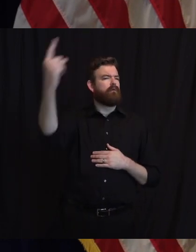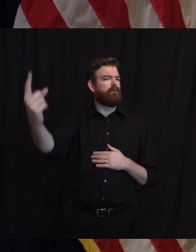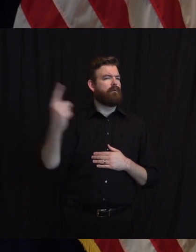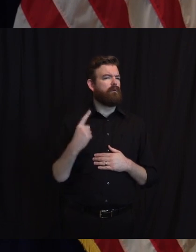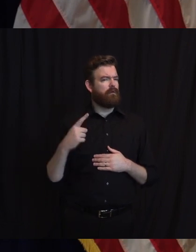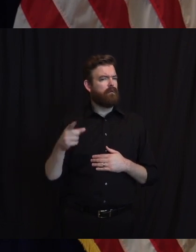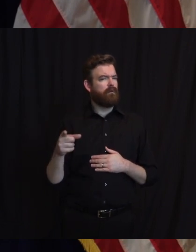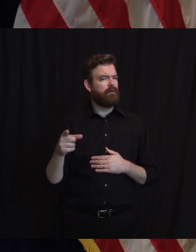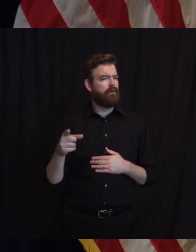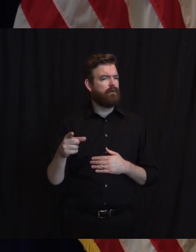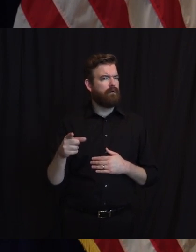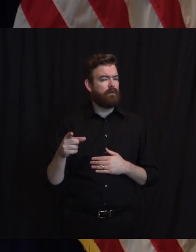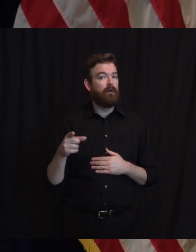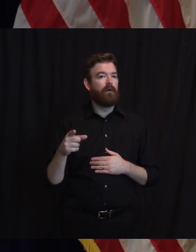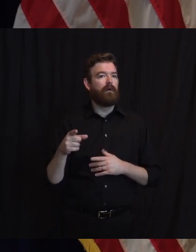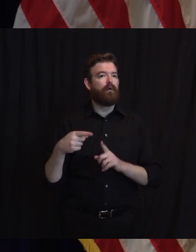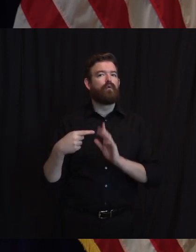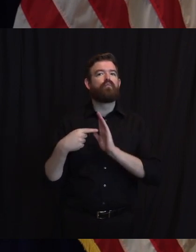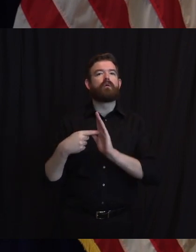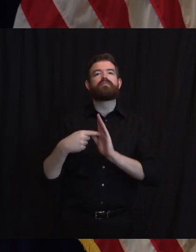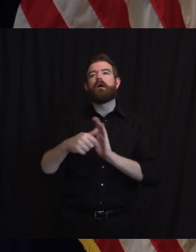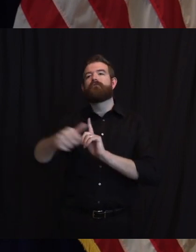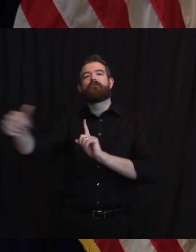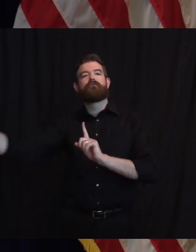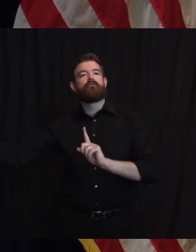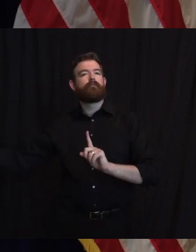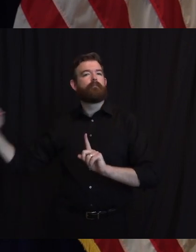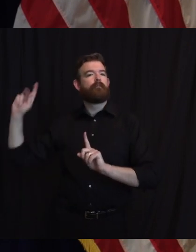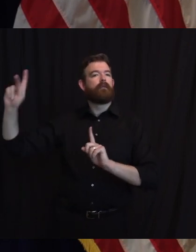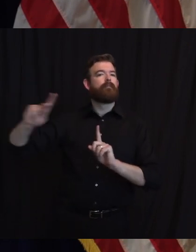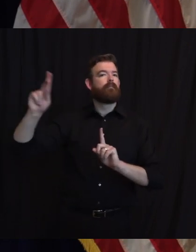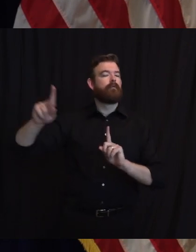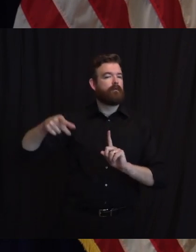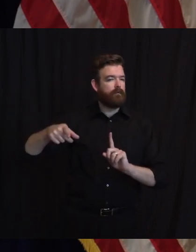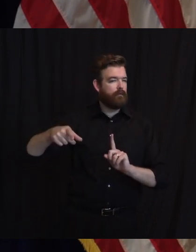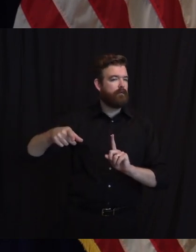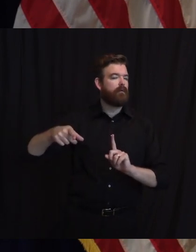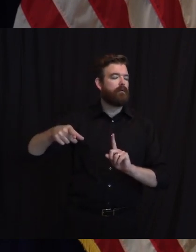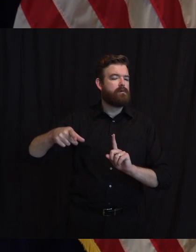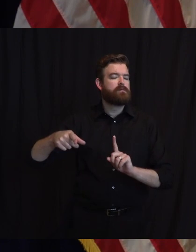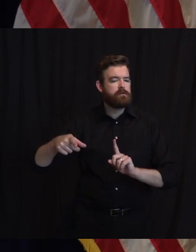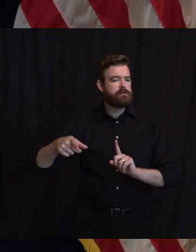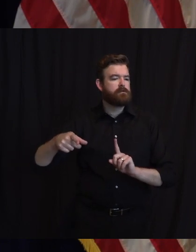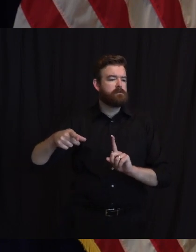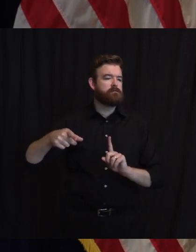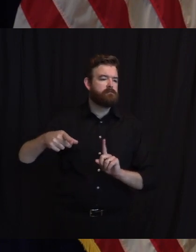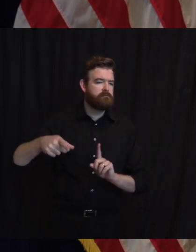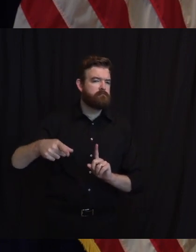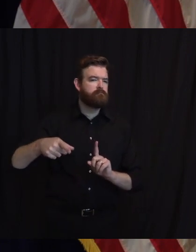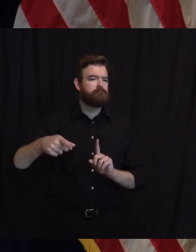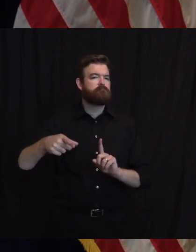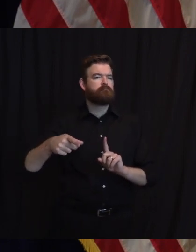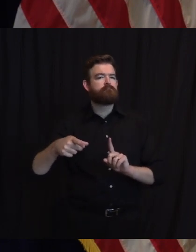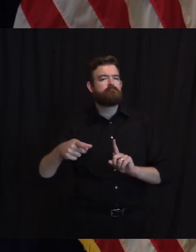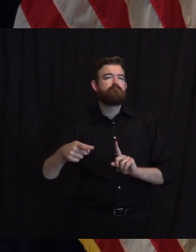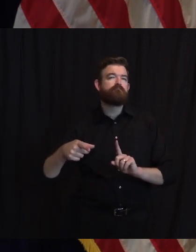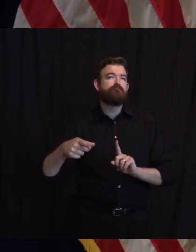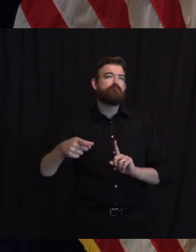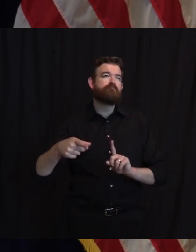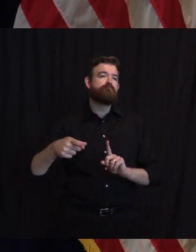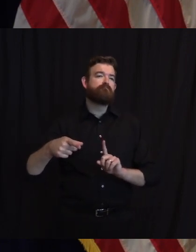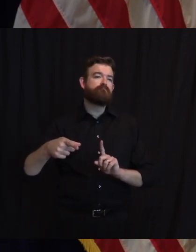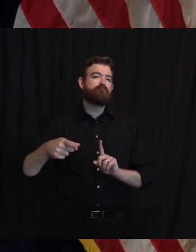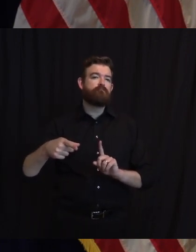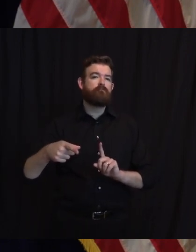who were having some issues. I can't think, and this was not the case maybe 2 months ago when the first wave hit us